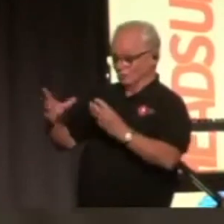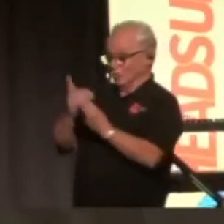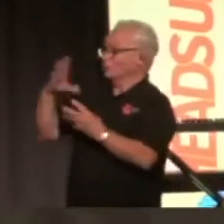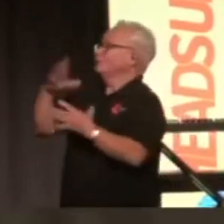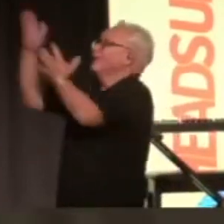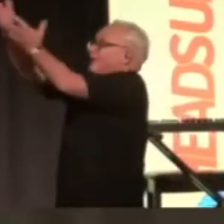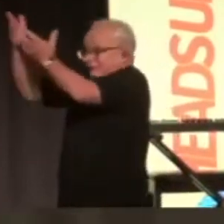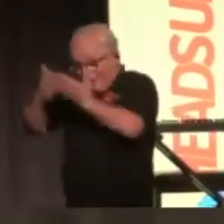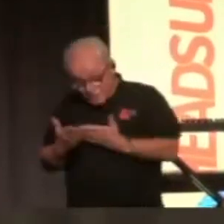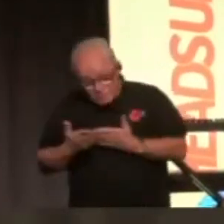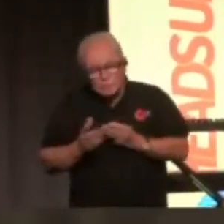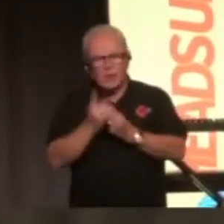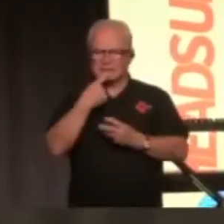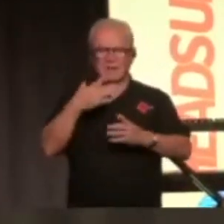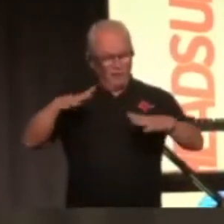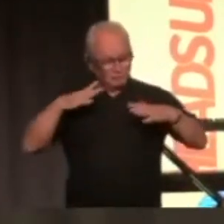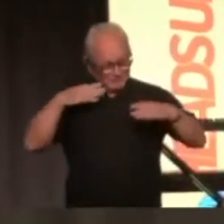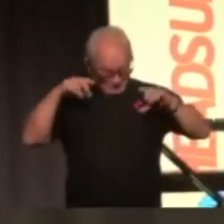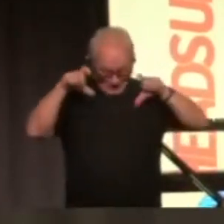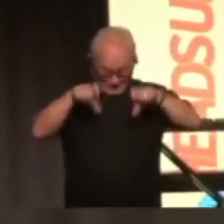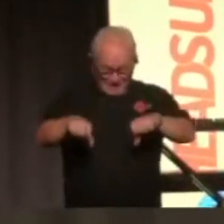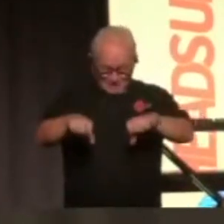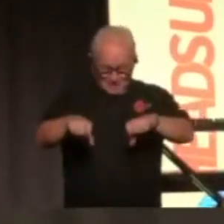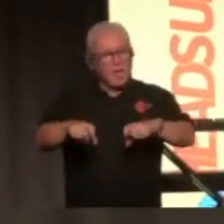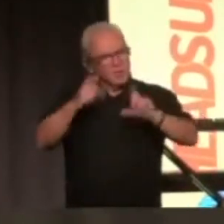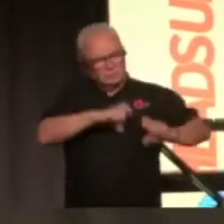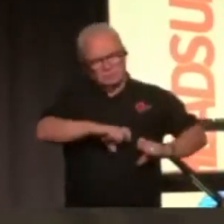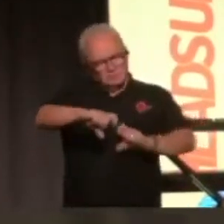so he says, having done all to stand, stand therefore.